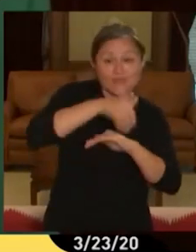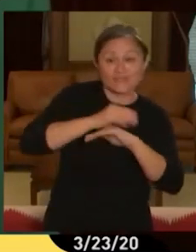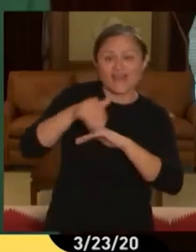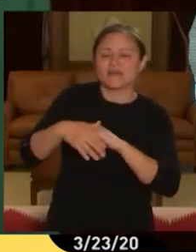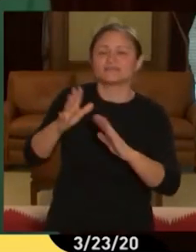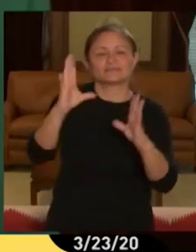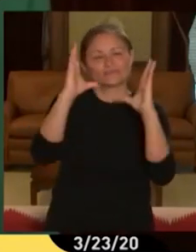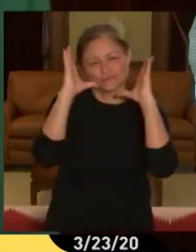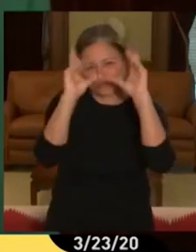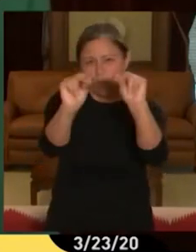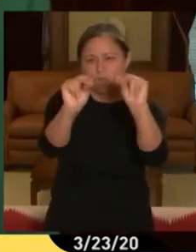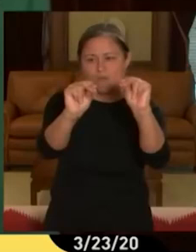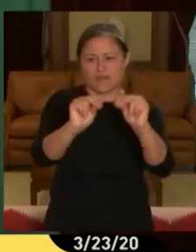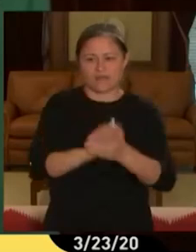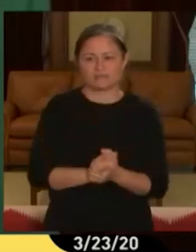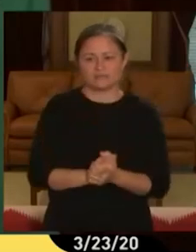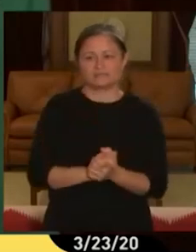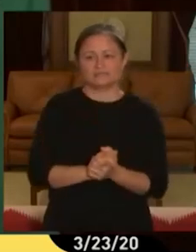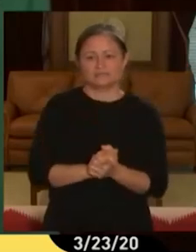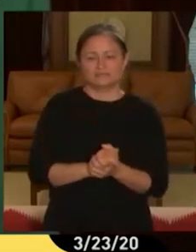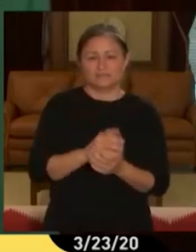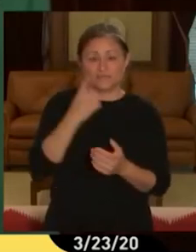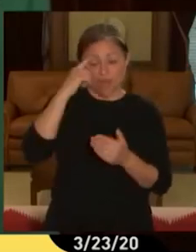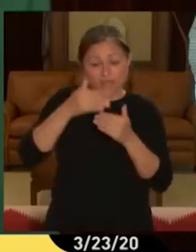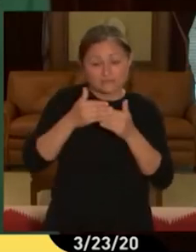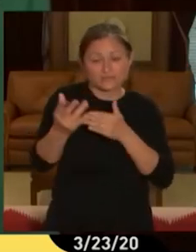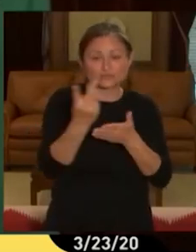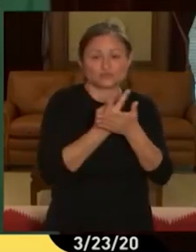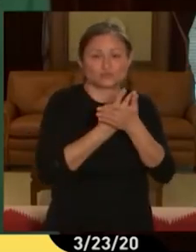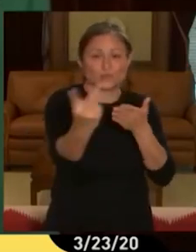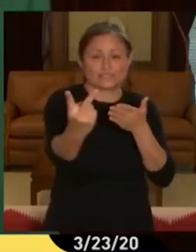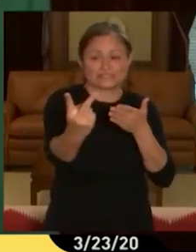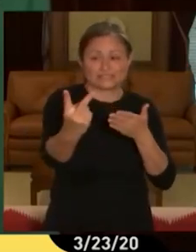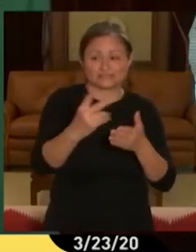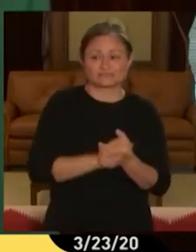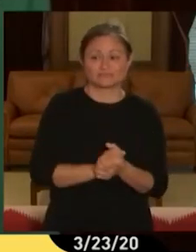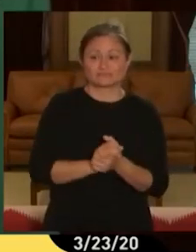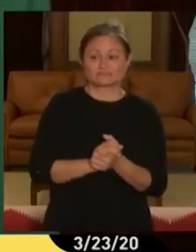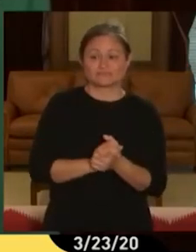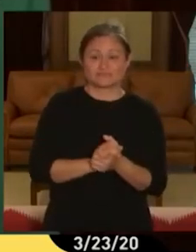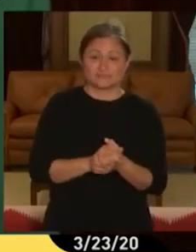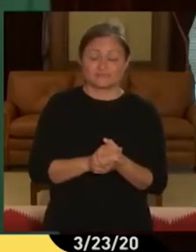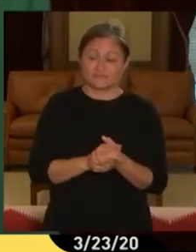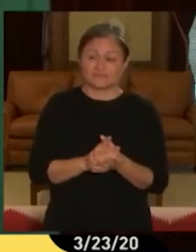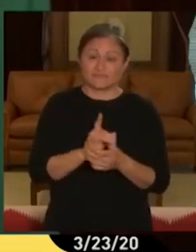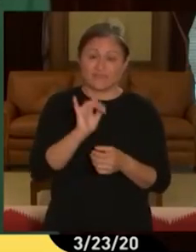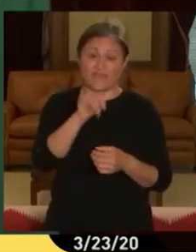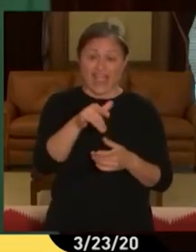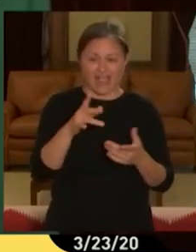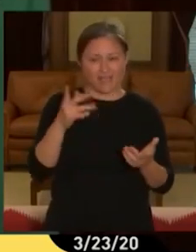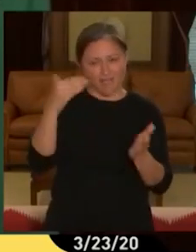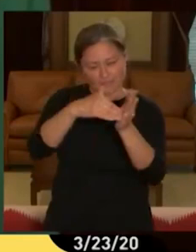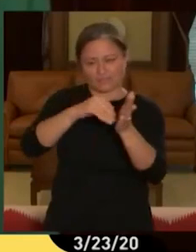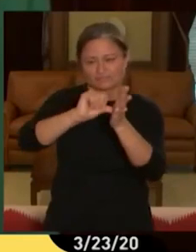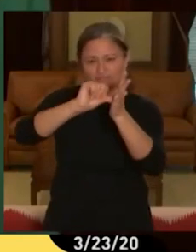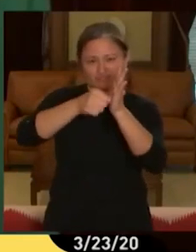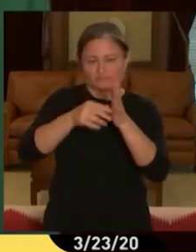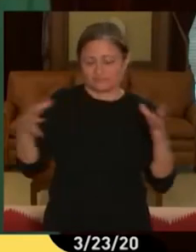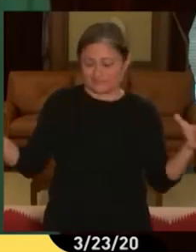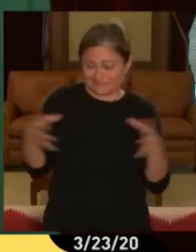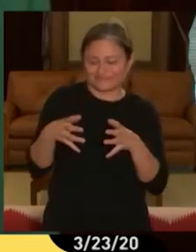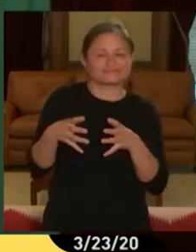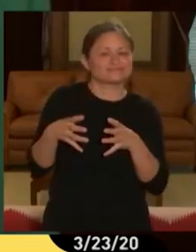least a couple weeks. This also applies to some of the most important gatherings in people's lives, like weddings and